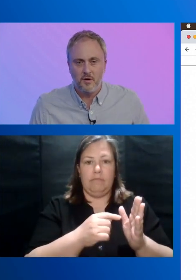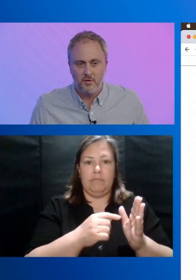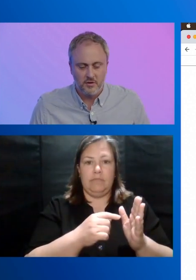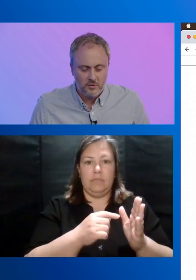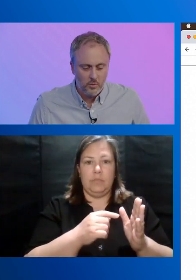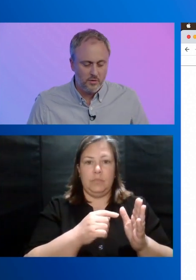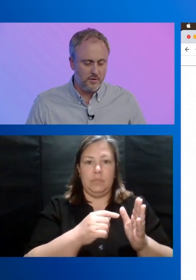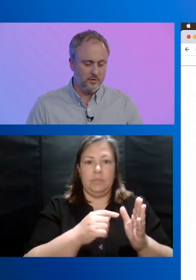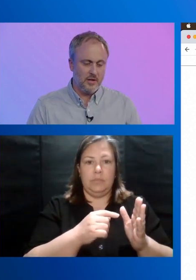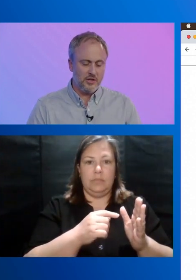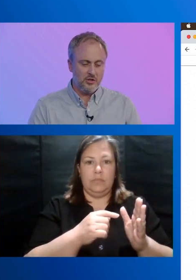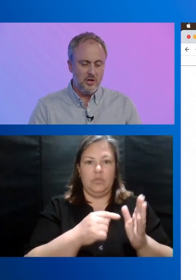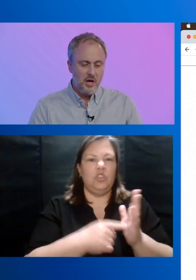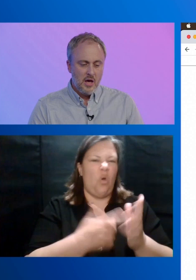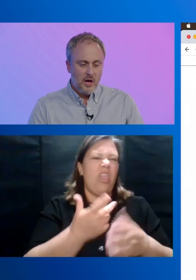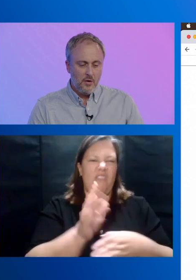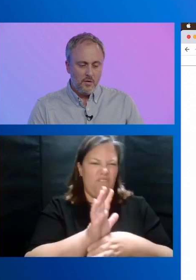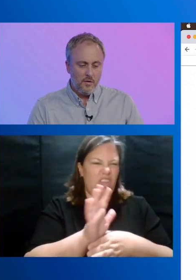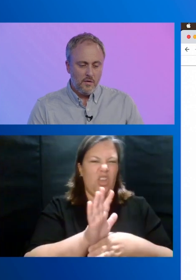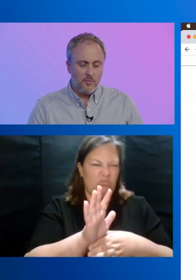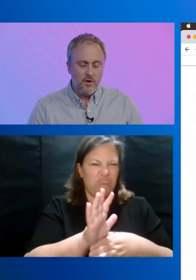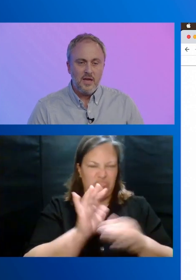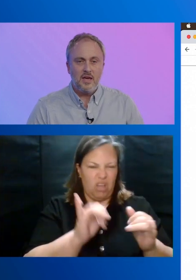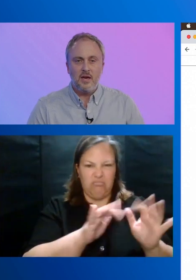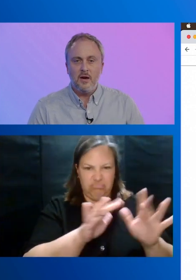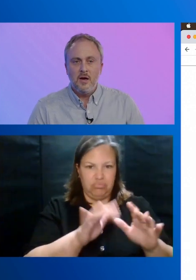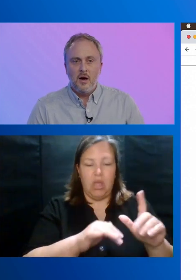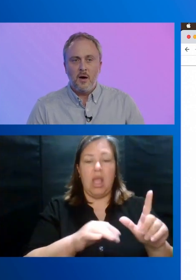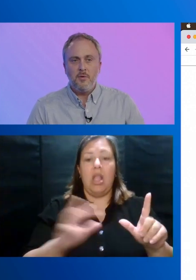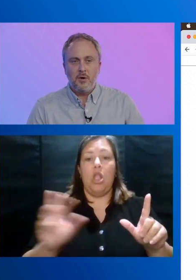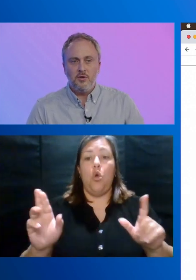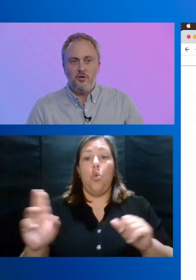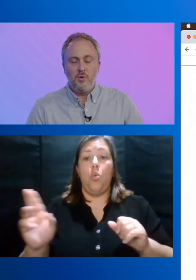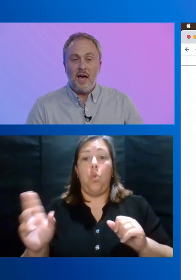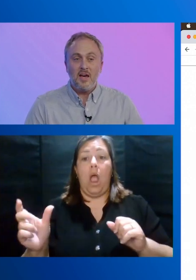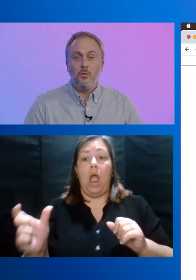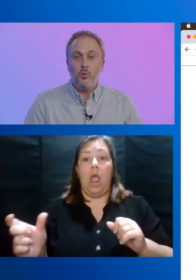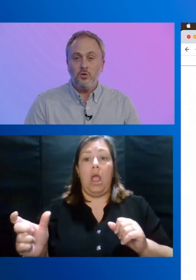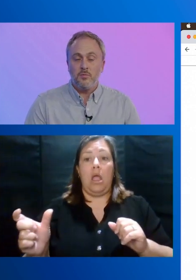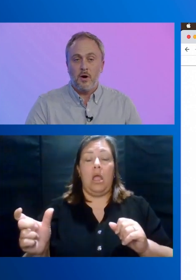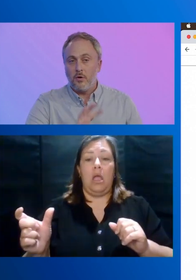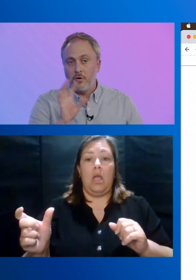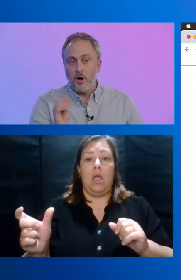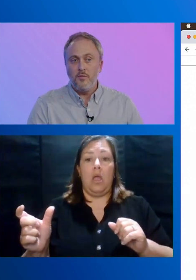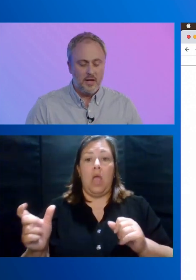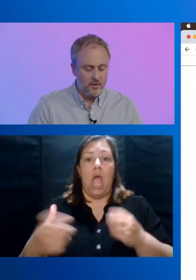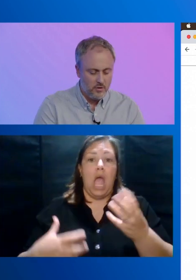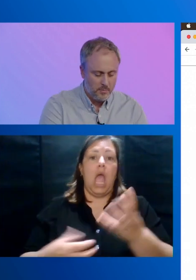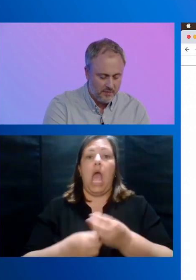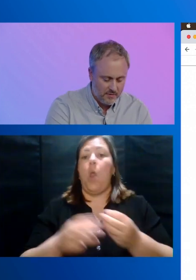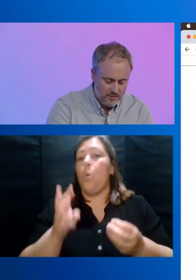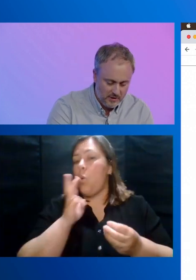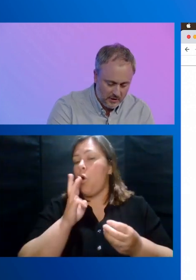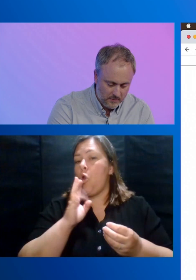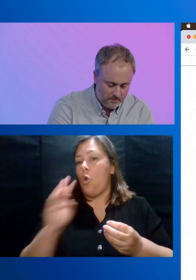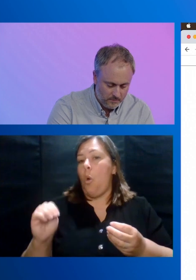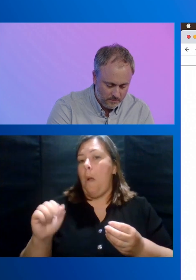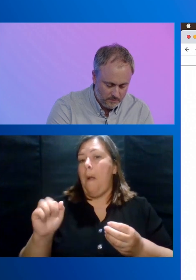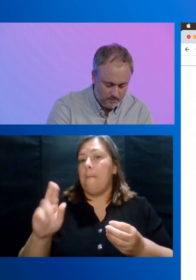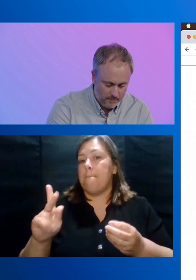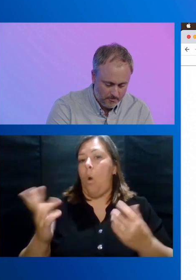through the serverless workflows collection. And on the right here, I'm going to add a watermark or an overlay on top of that